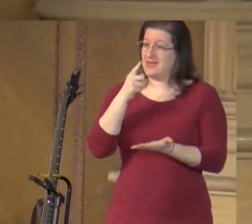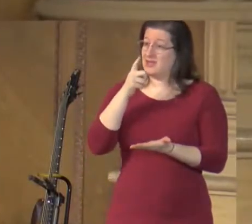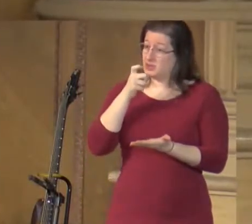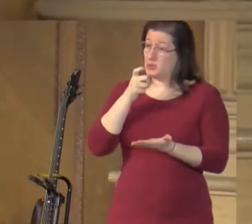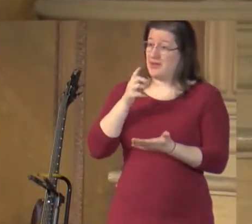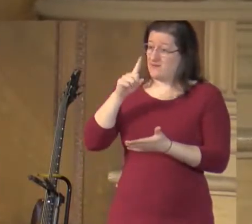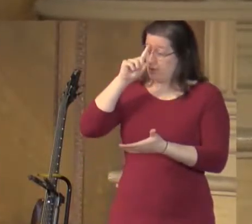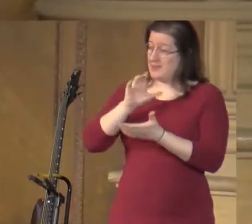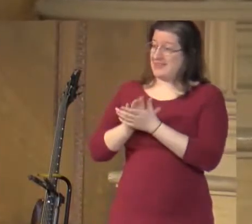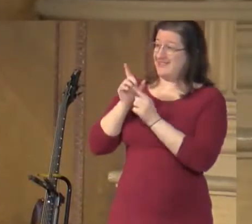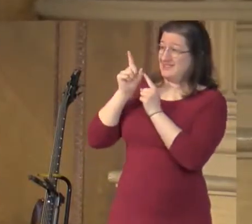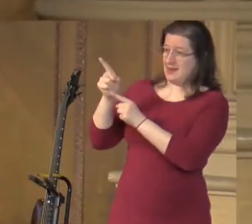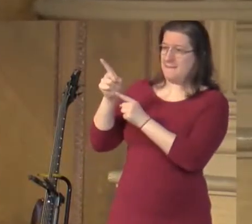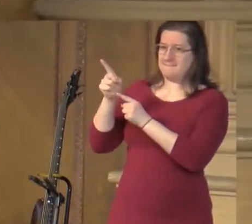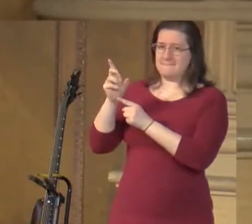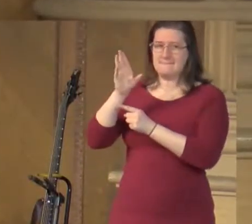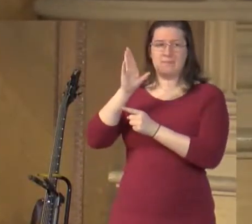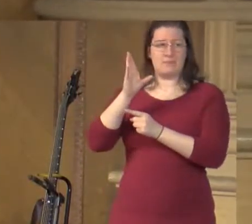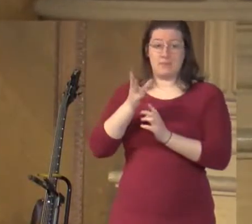have everlasting life